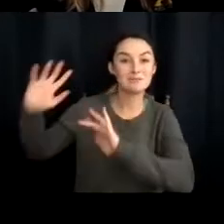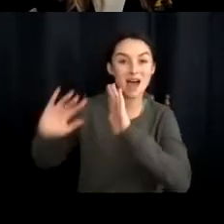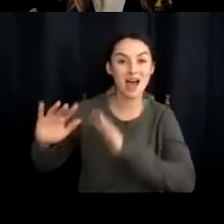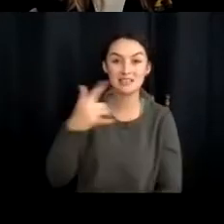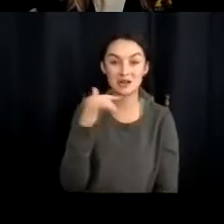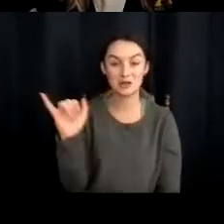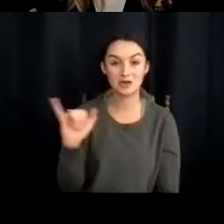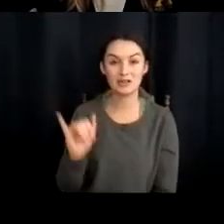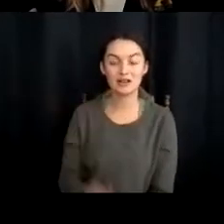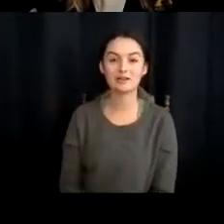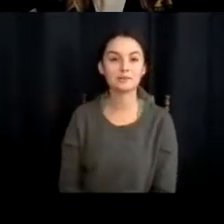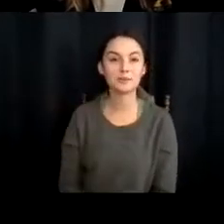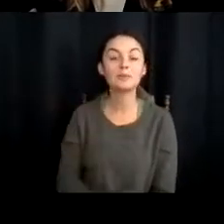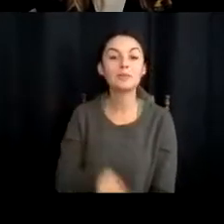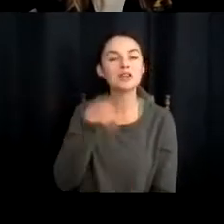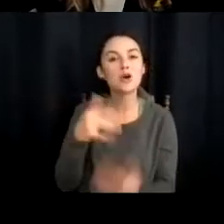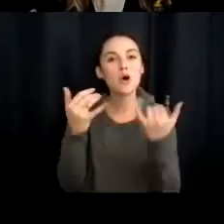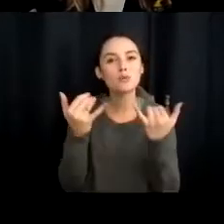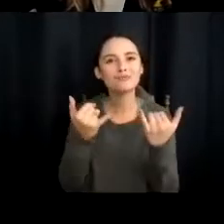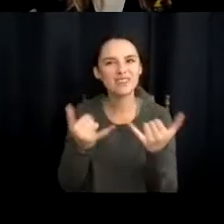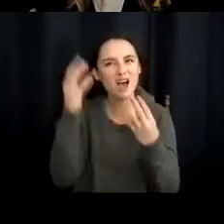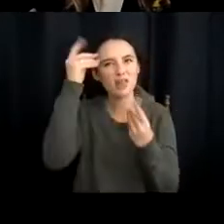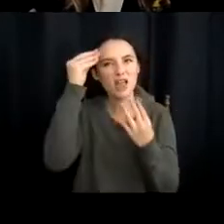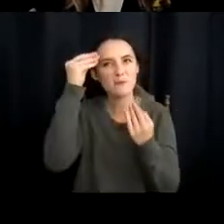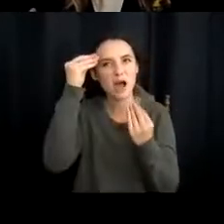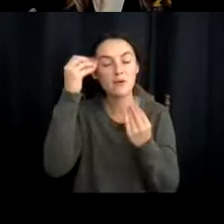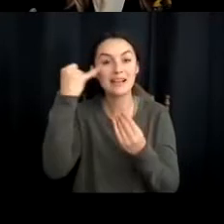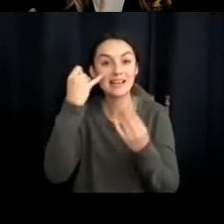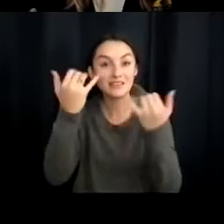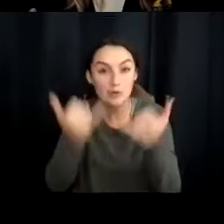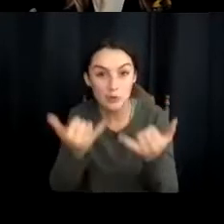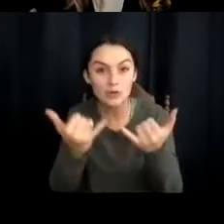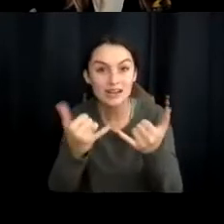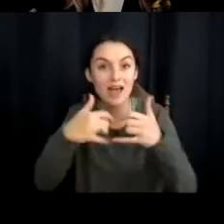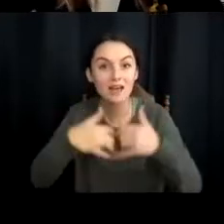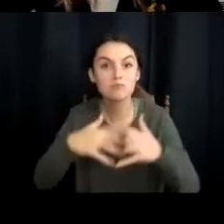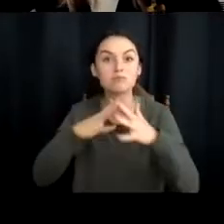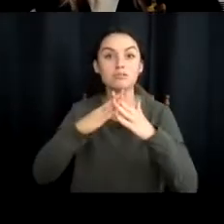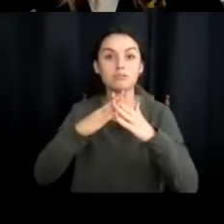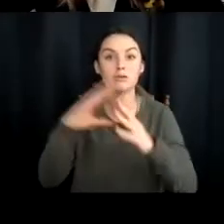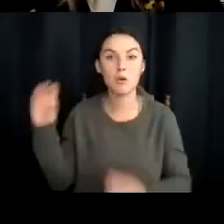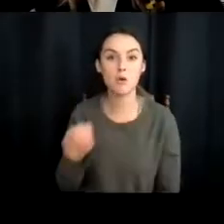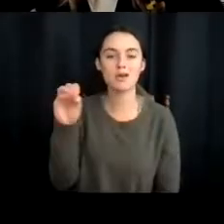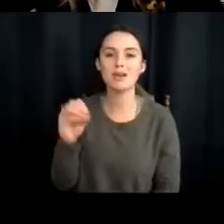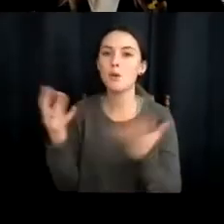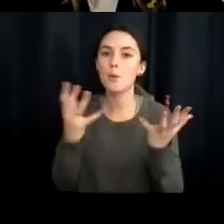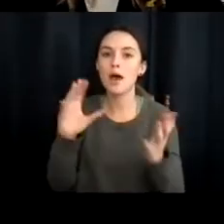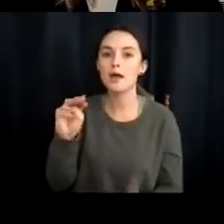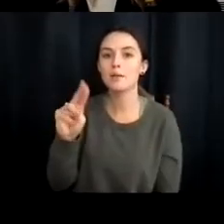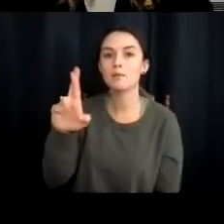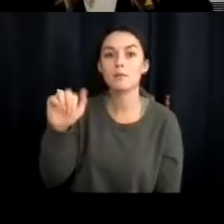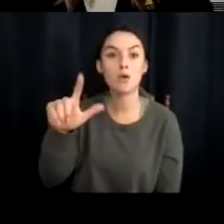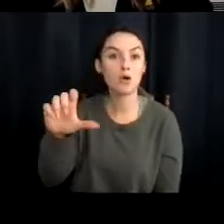you put in the rotunda today if we were constructing the building today to reflect the Oregon that you know? And maybe those murals would look